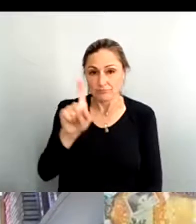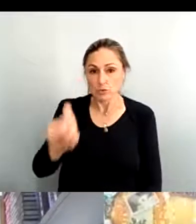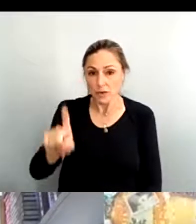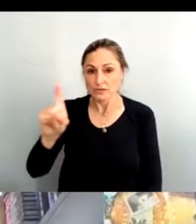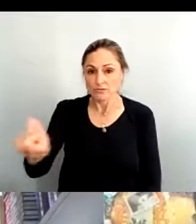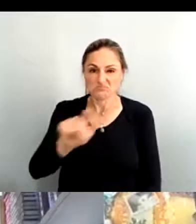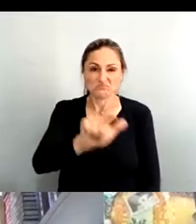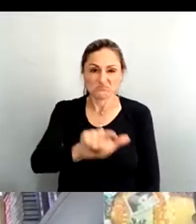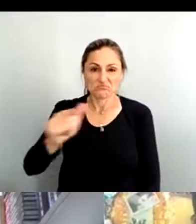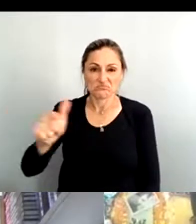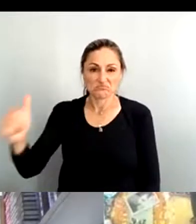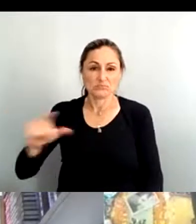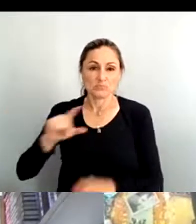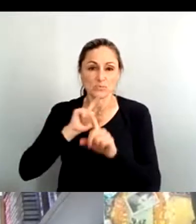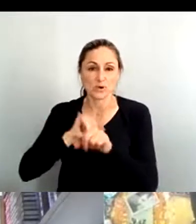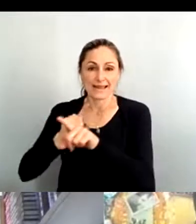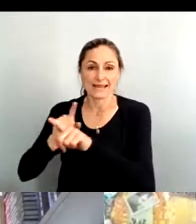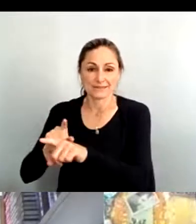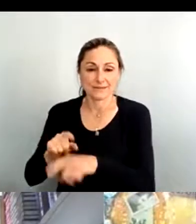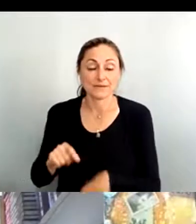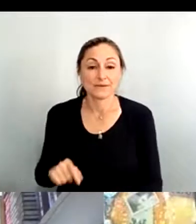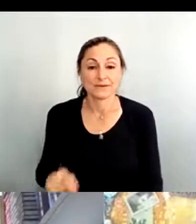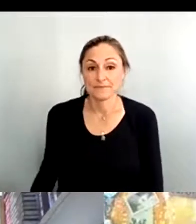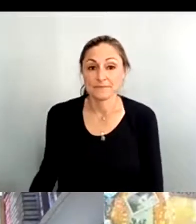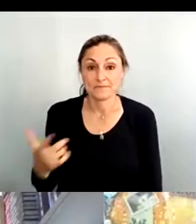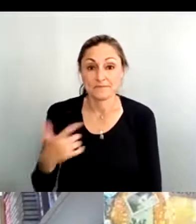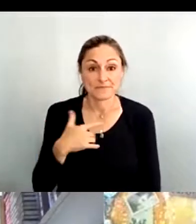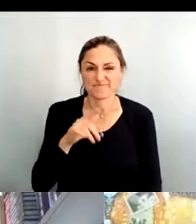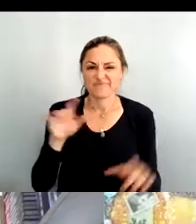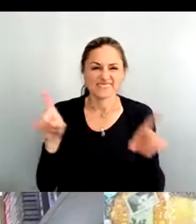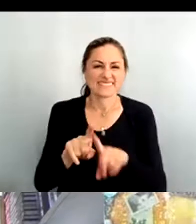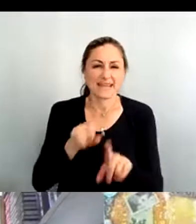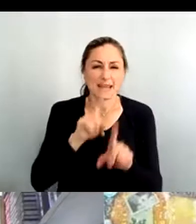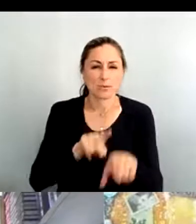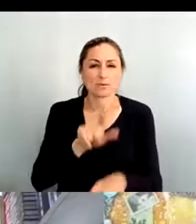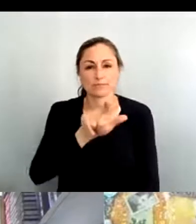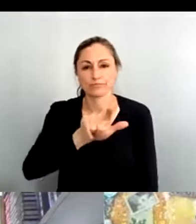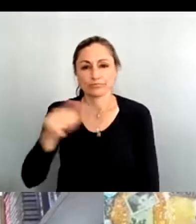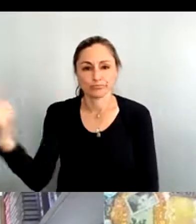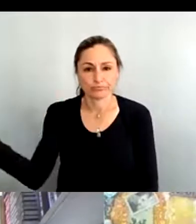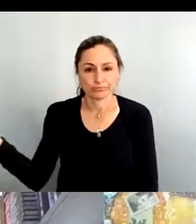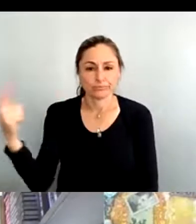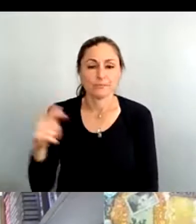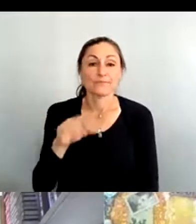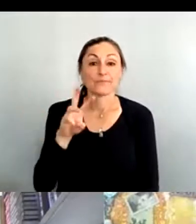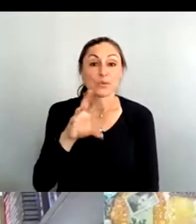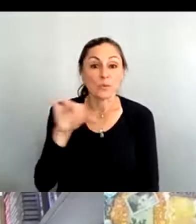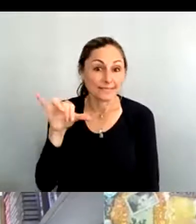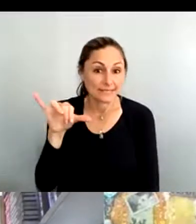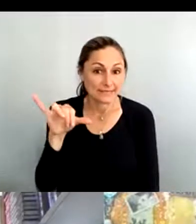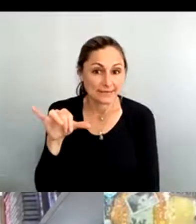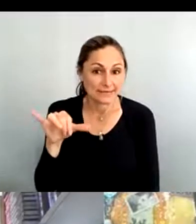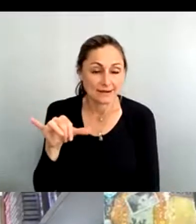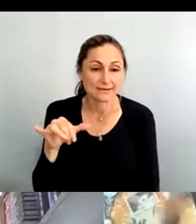answer. So I'm going to just go in the same order that I just did. So Wendy, can